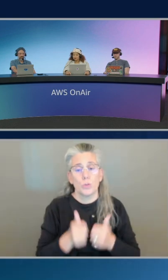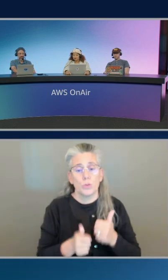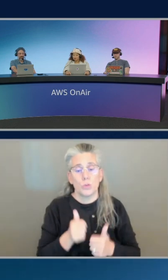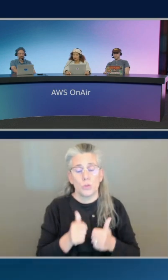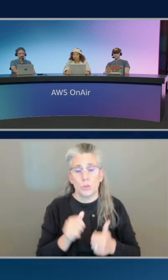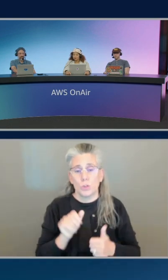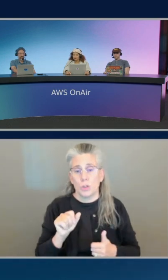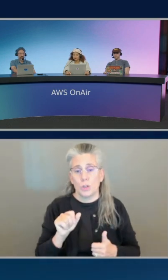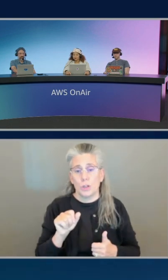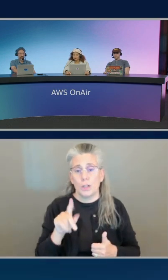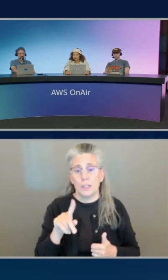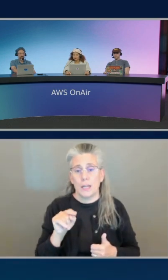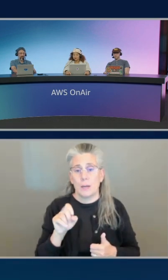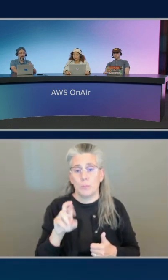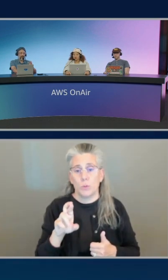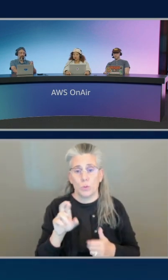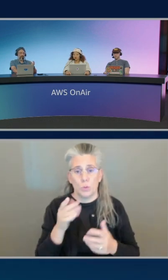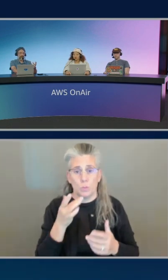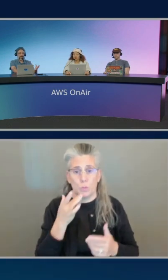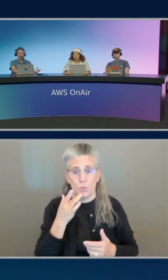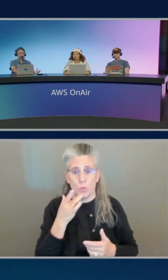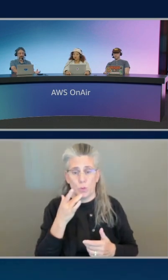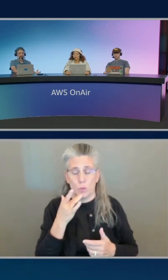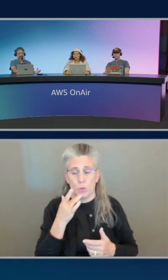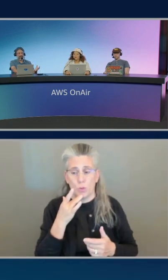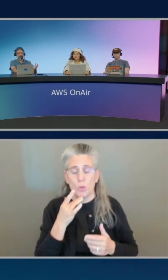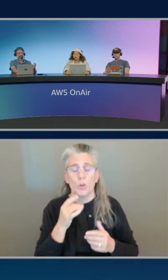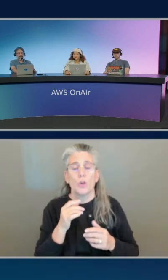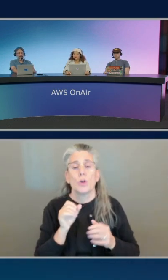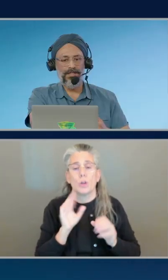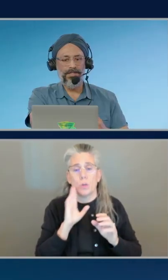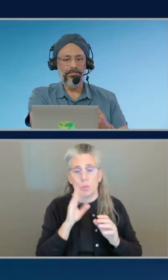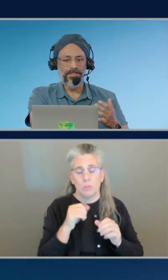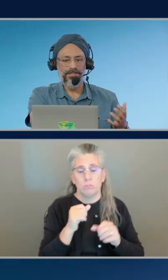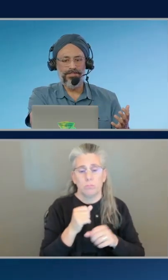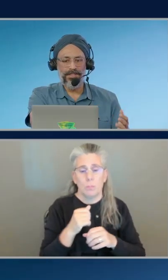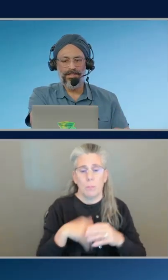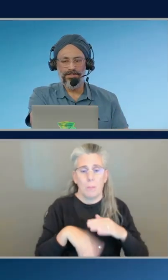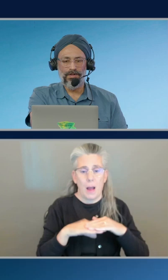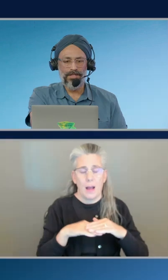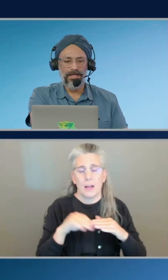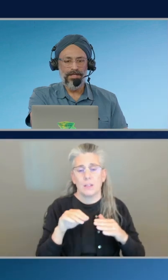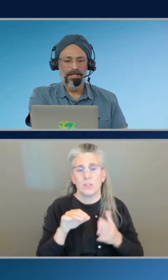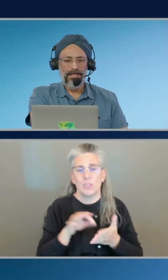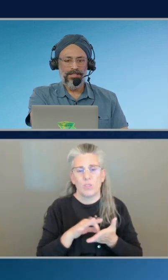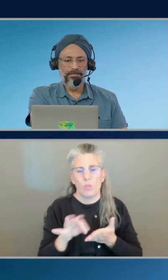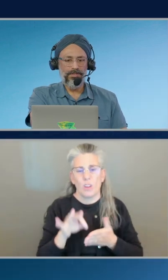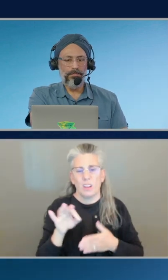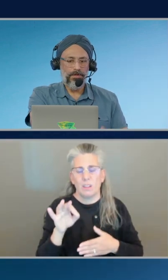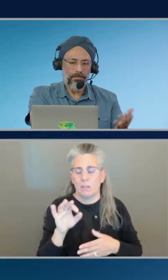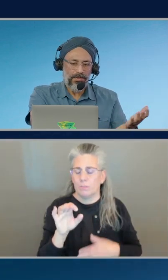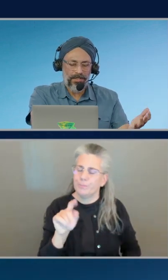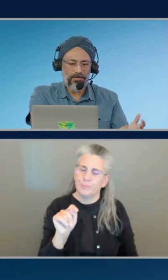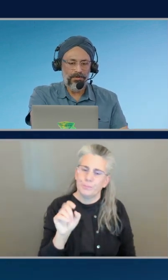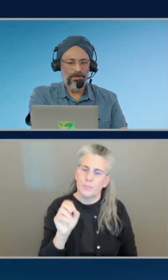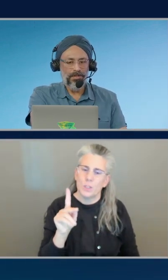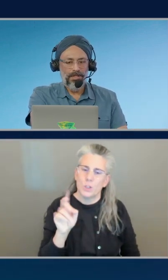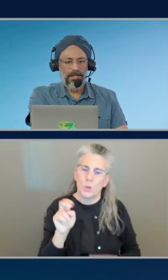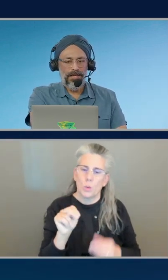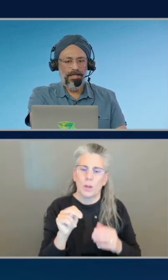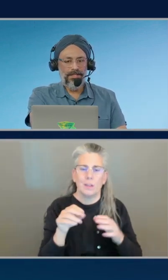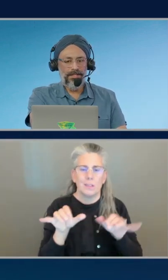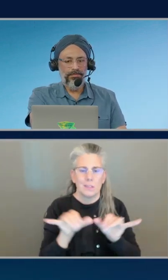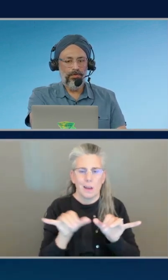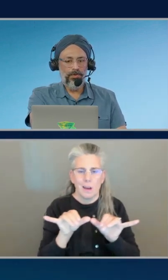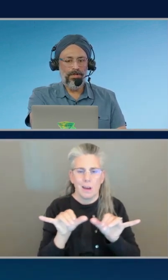the inference parameters, your max token size, temperature settings and all that. Give it the prompt and you're good.